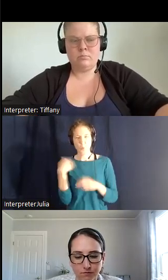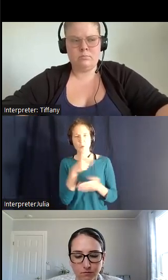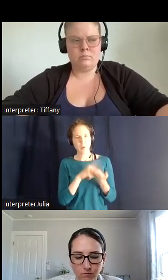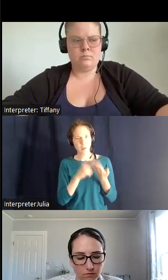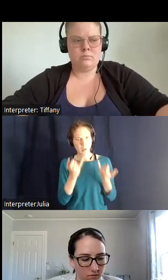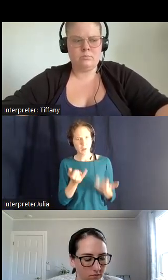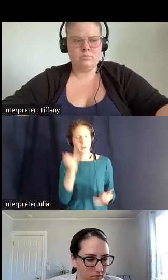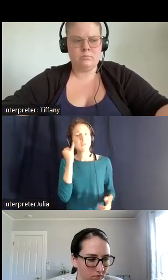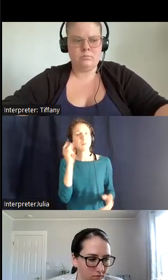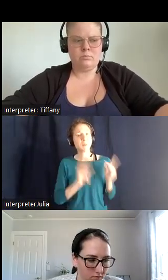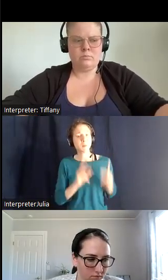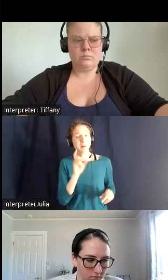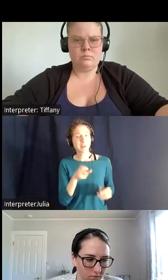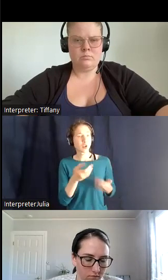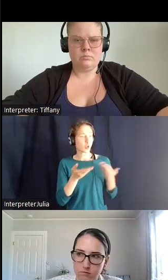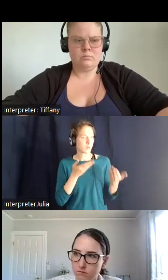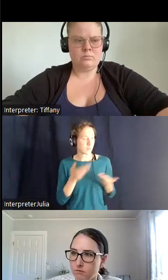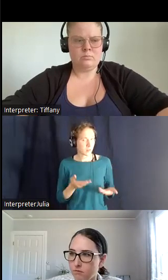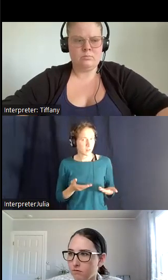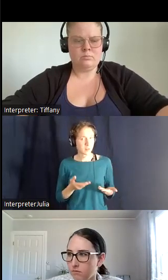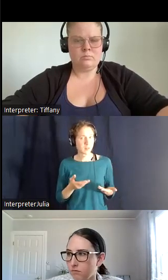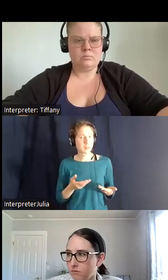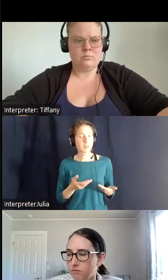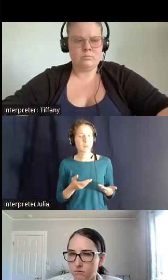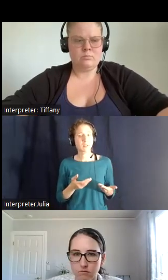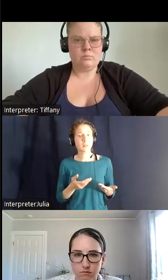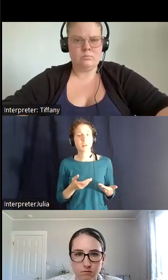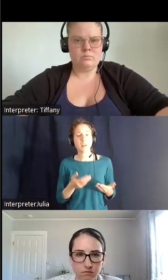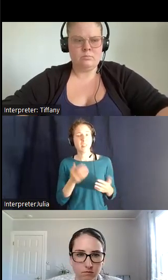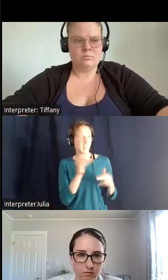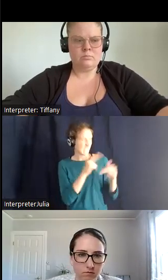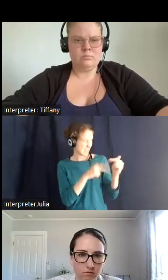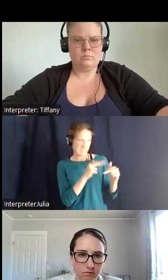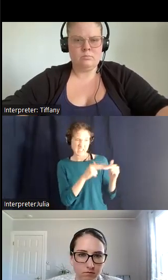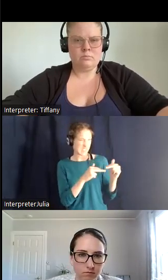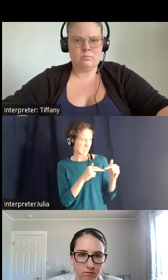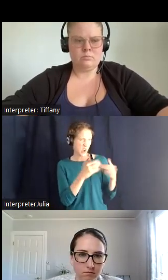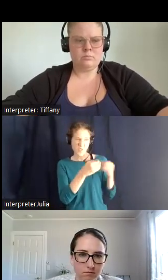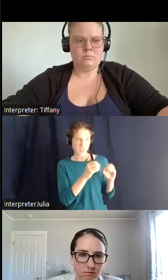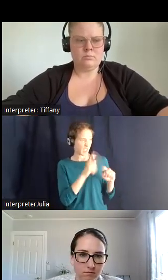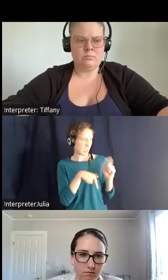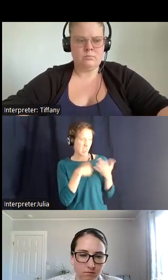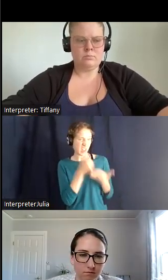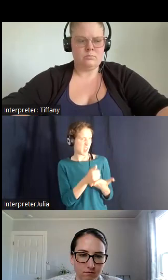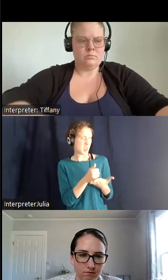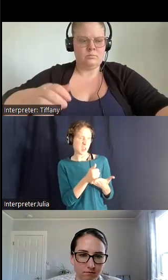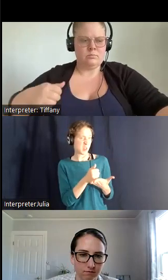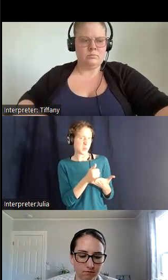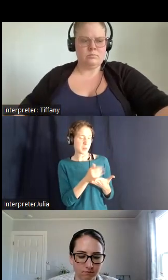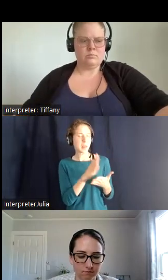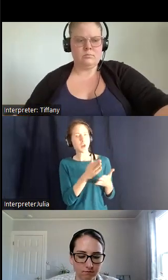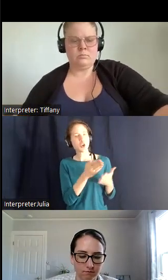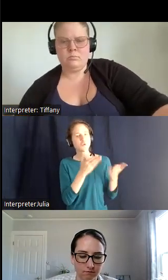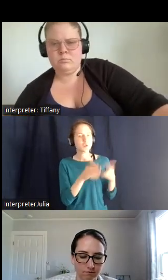need services and the facility in question can't do it, for instance, if it's out of scope, and we're telling